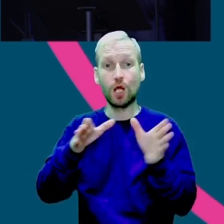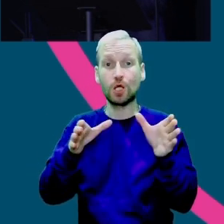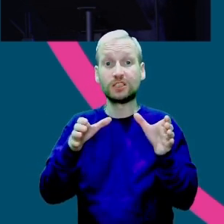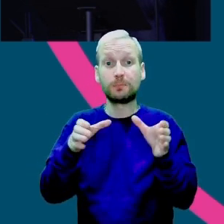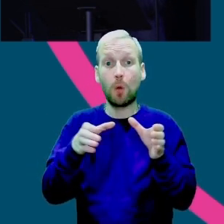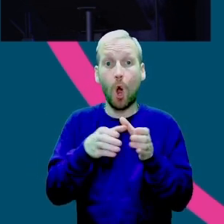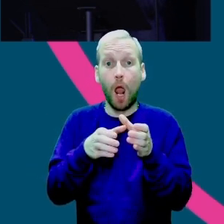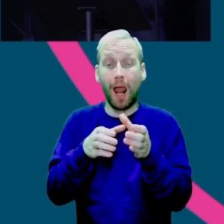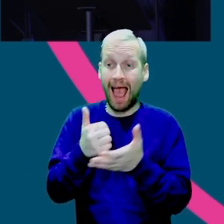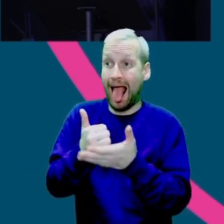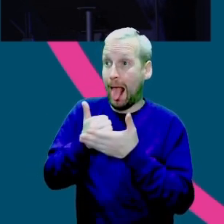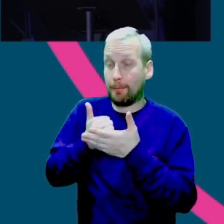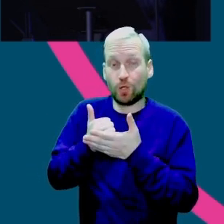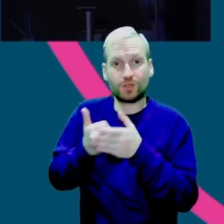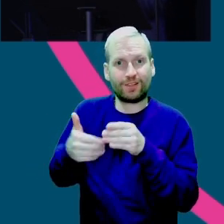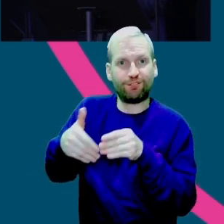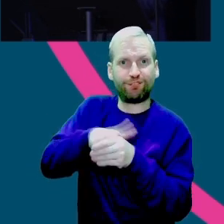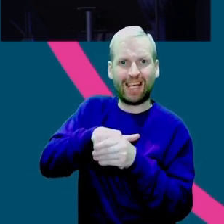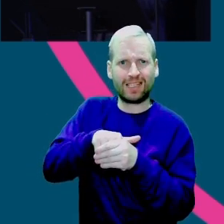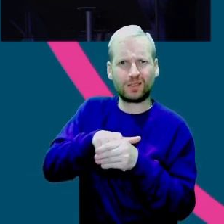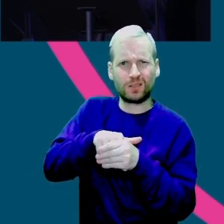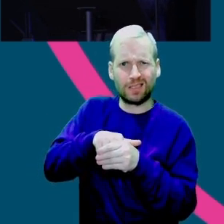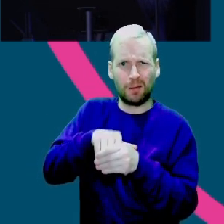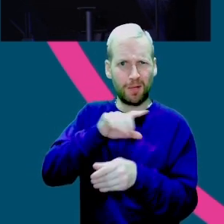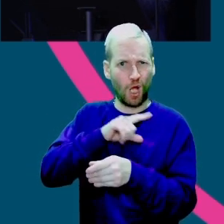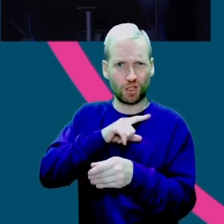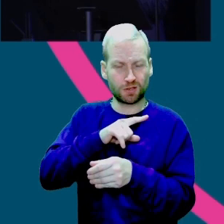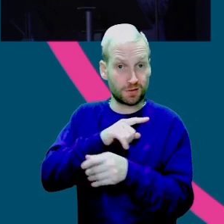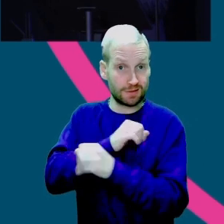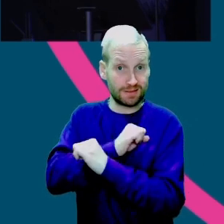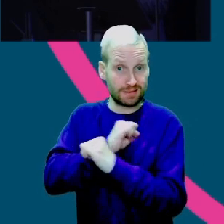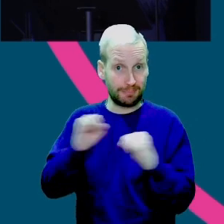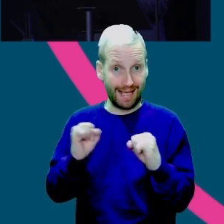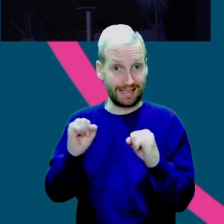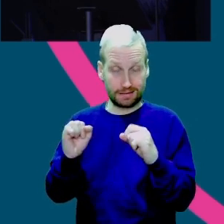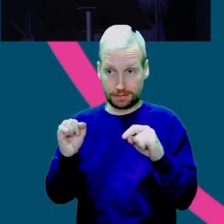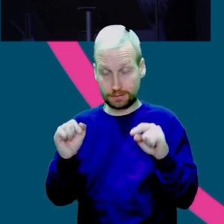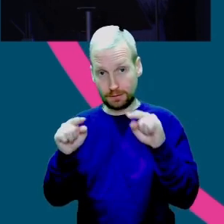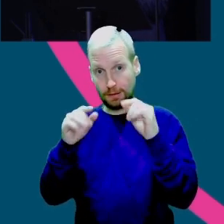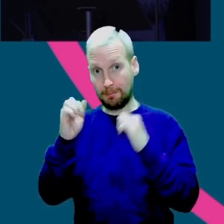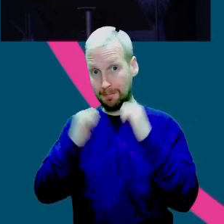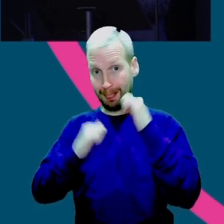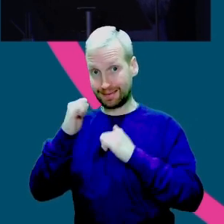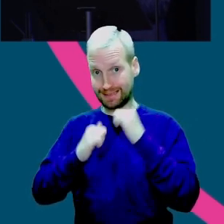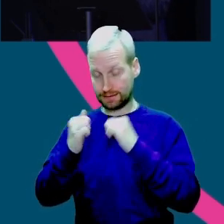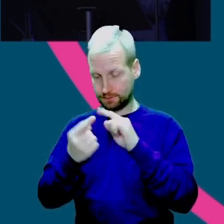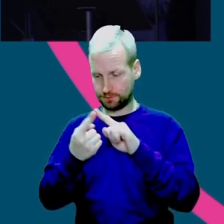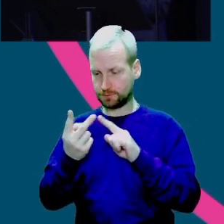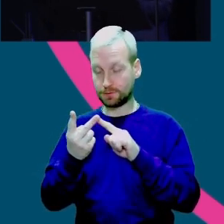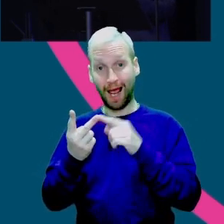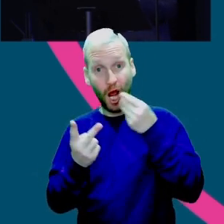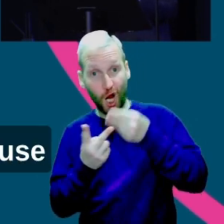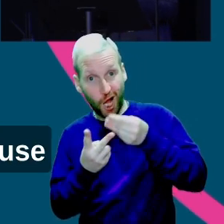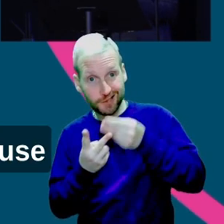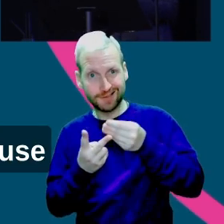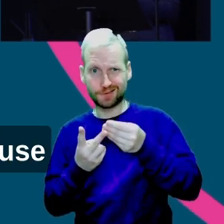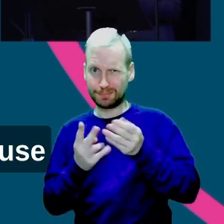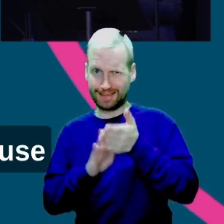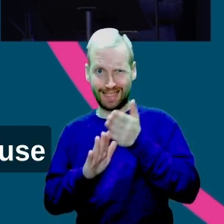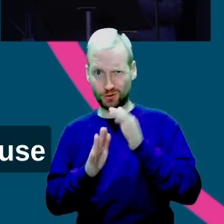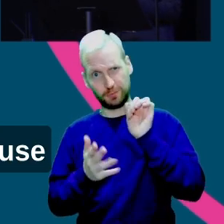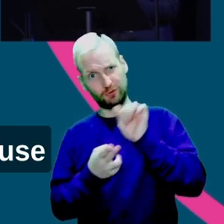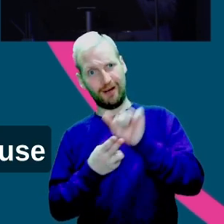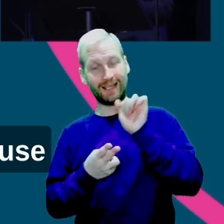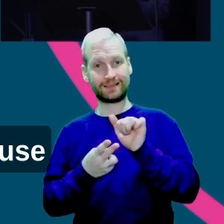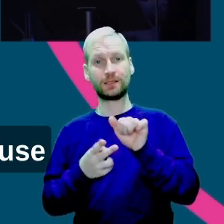that helped us fit it into the site that we needed to fit it into, and it also affected the affordability of the project as well. We have